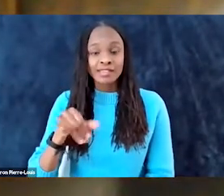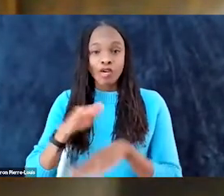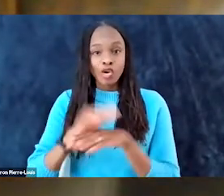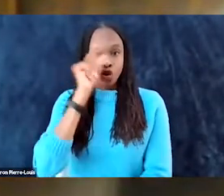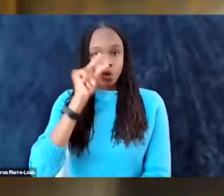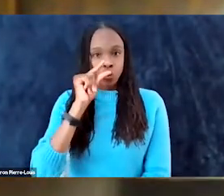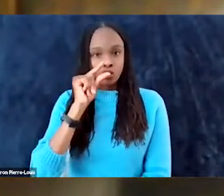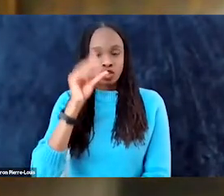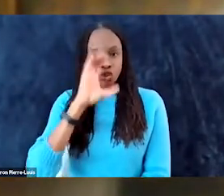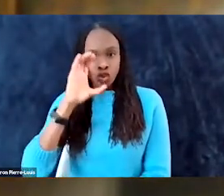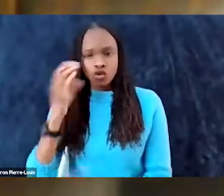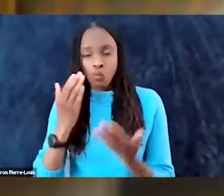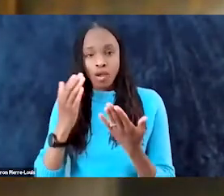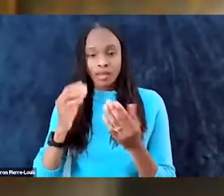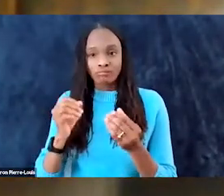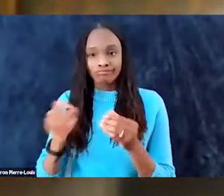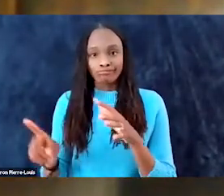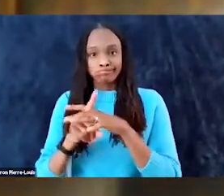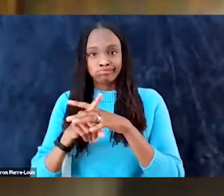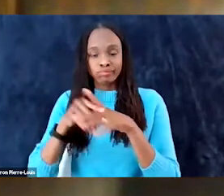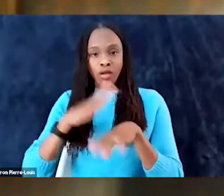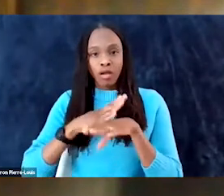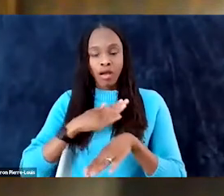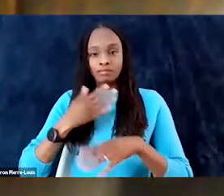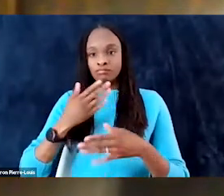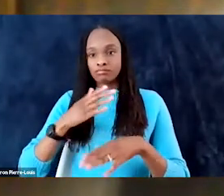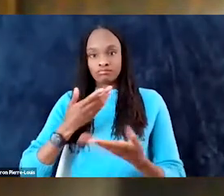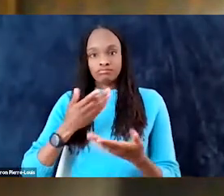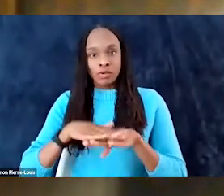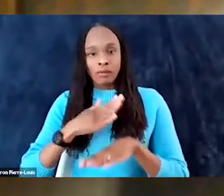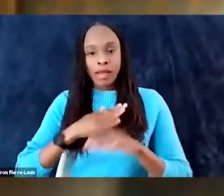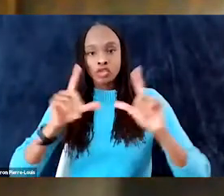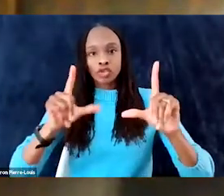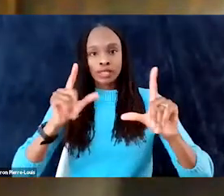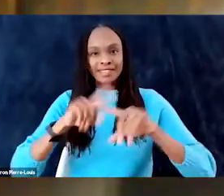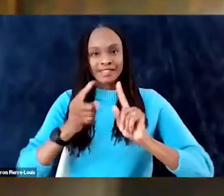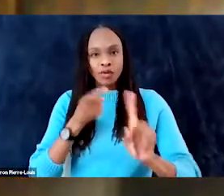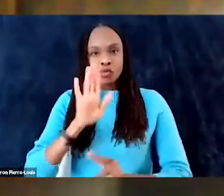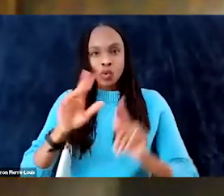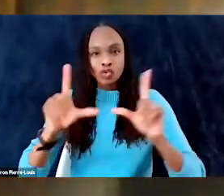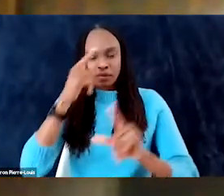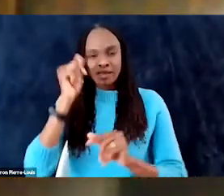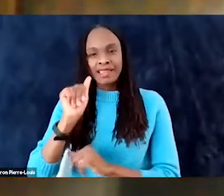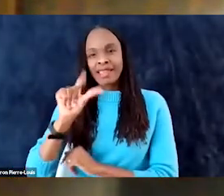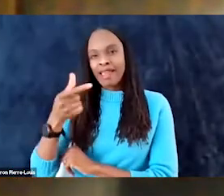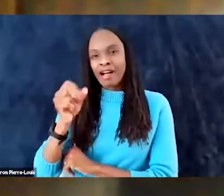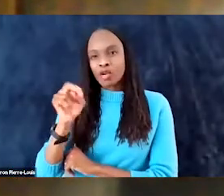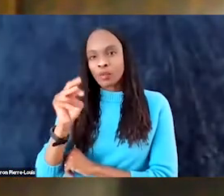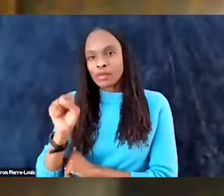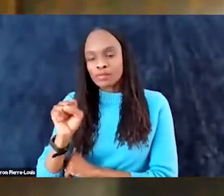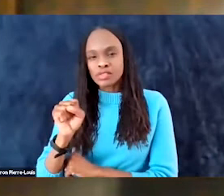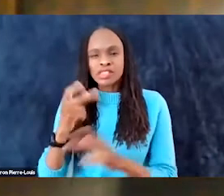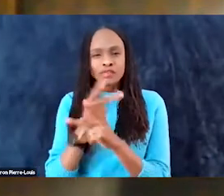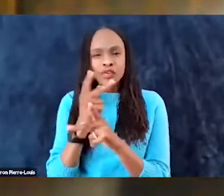search, what comes up on my screen will be different than what comes up on your screen, because these algorithms are figuring out who I am and what my interests